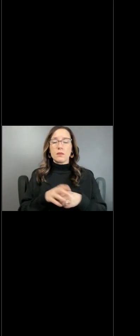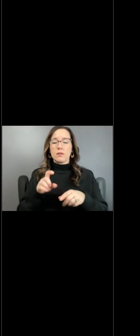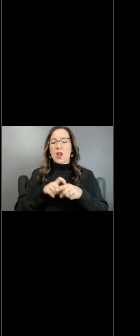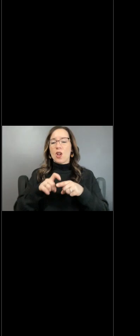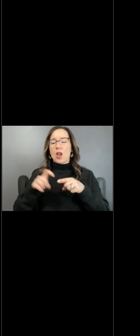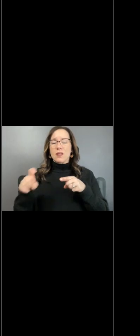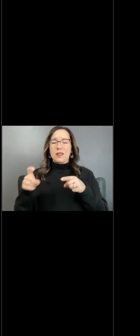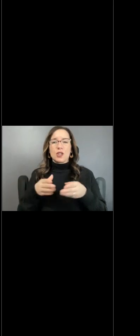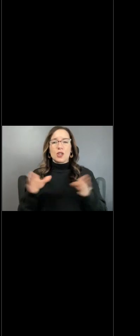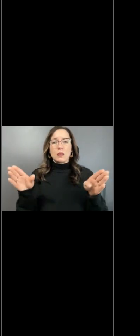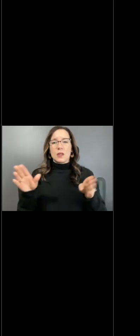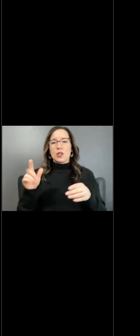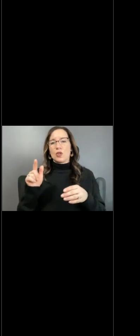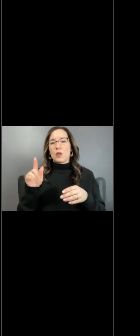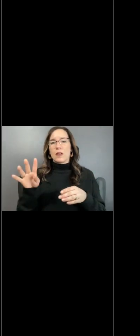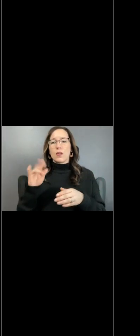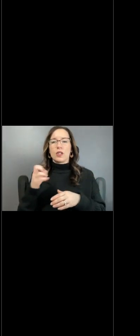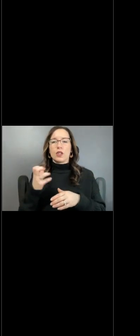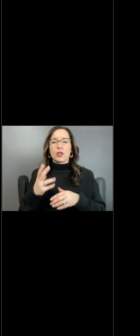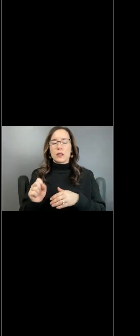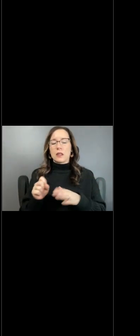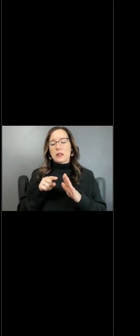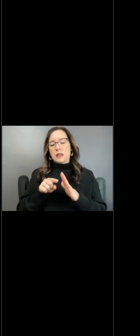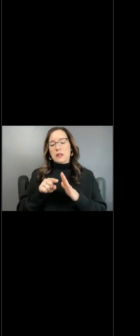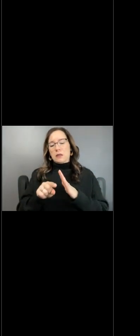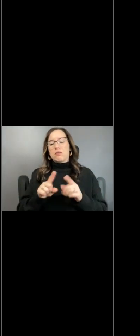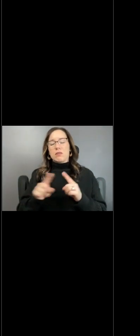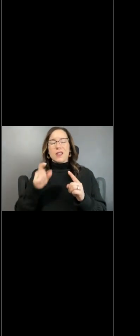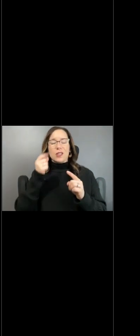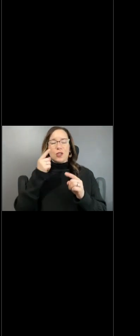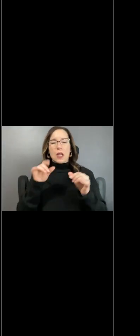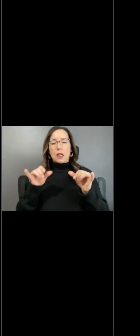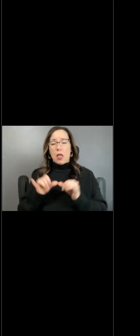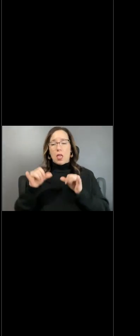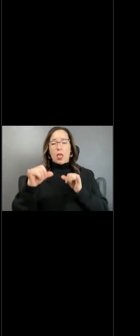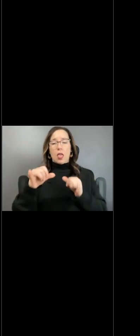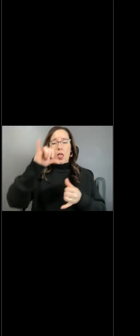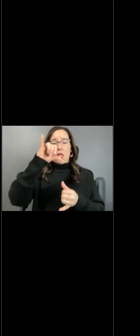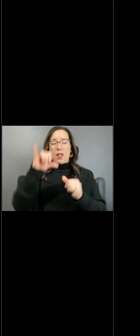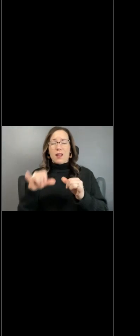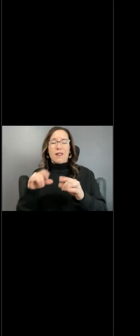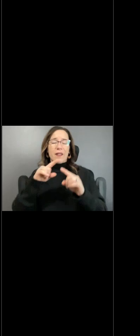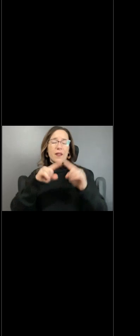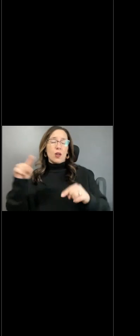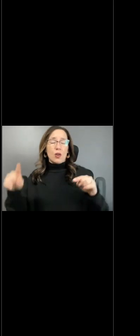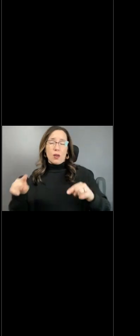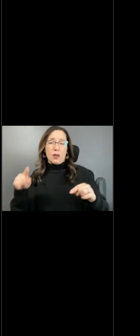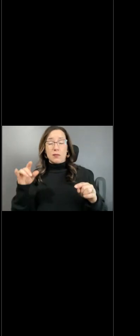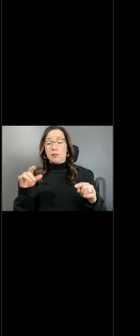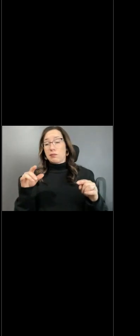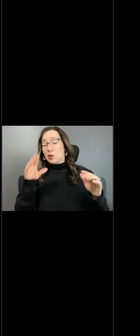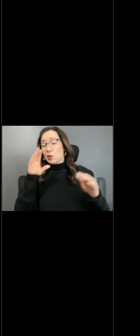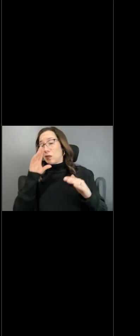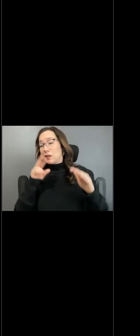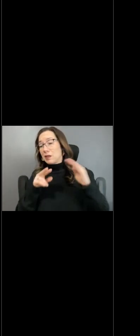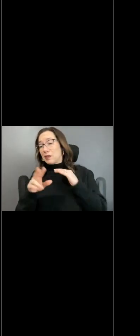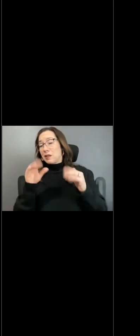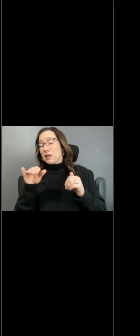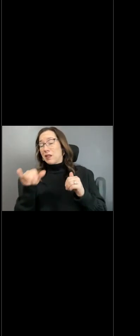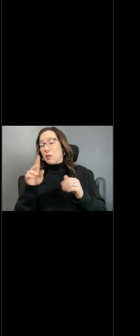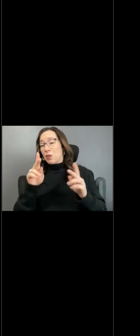generally 24 inches deep, but vary in dimensions. It is fair to anticipate that persons with disabilities should have